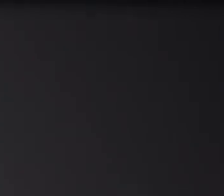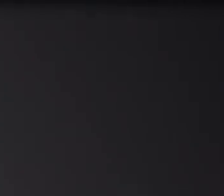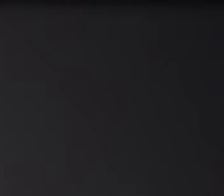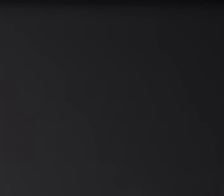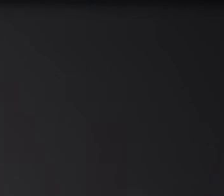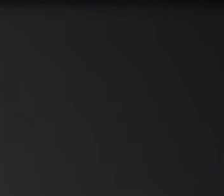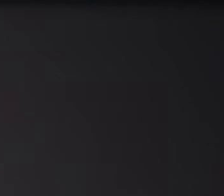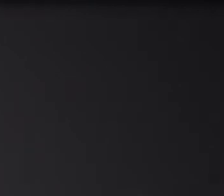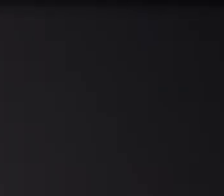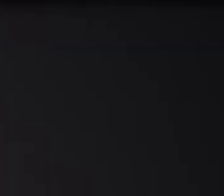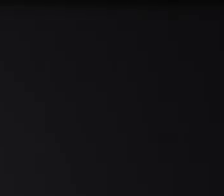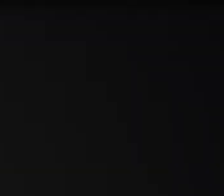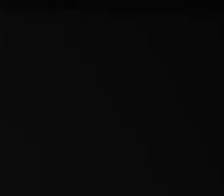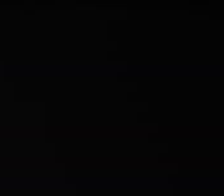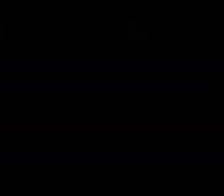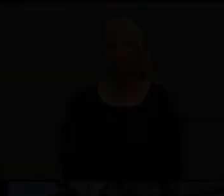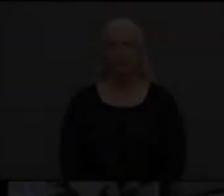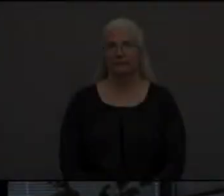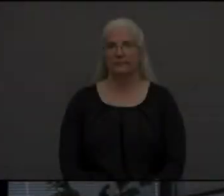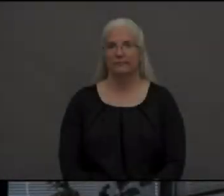cupertino.org/coronavirus.